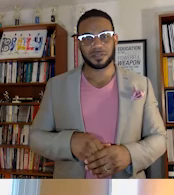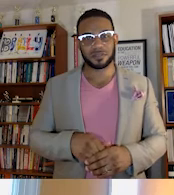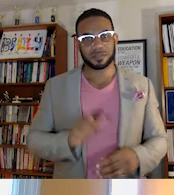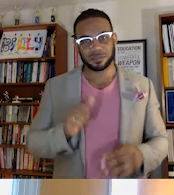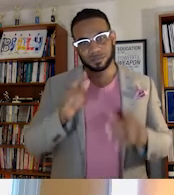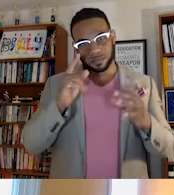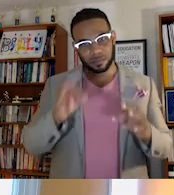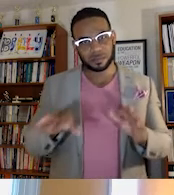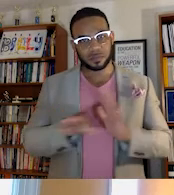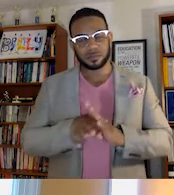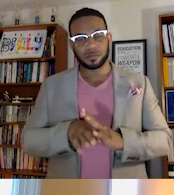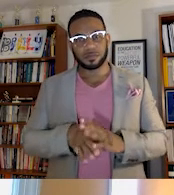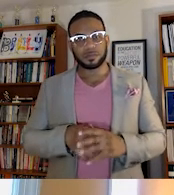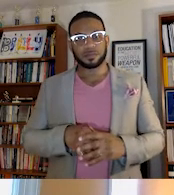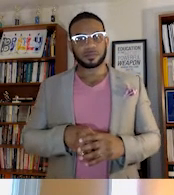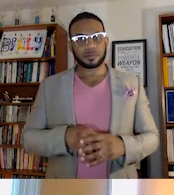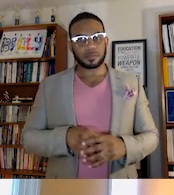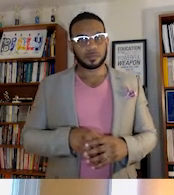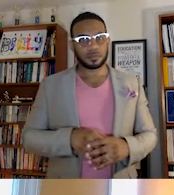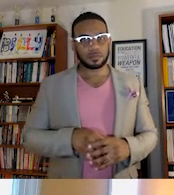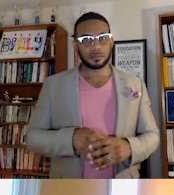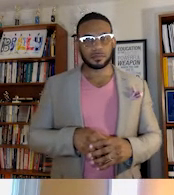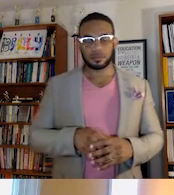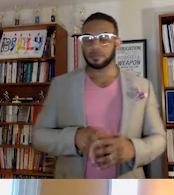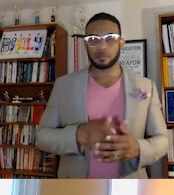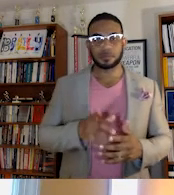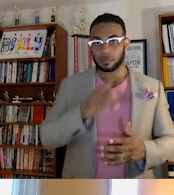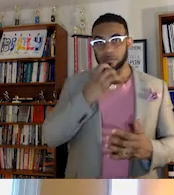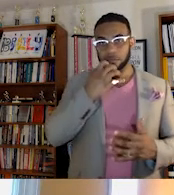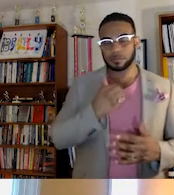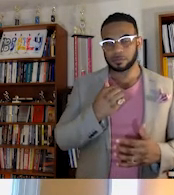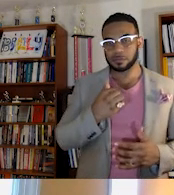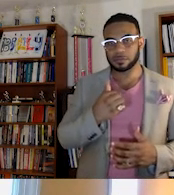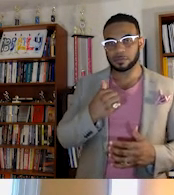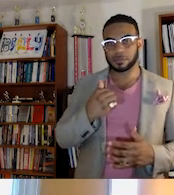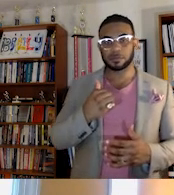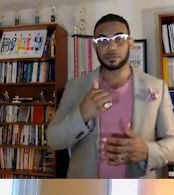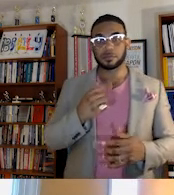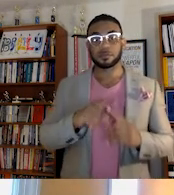It's a choice. That's exactly right. Yes, we do care about you, but